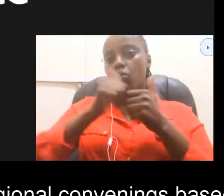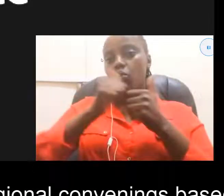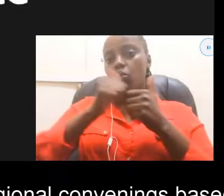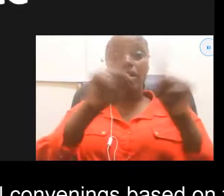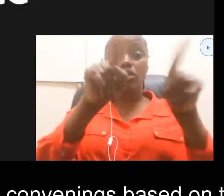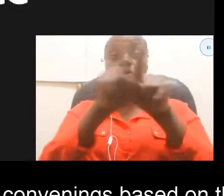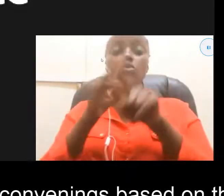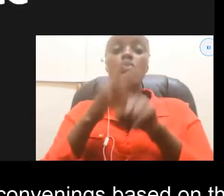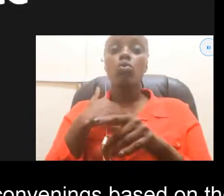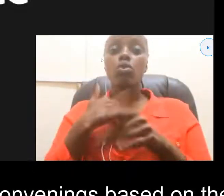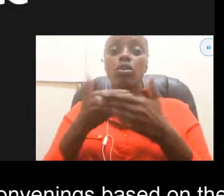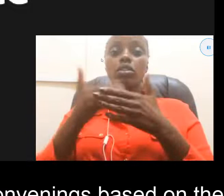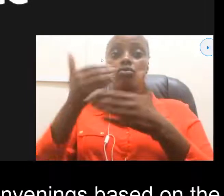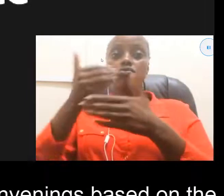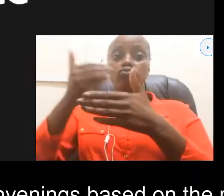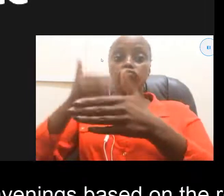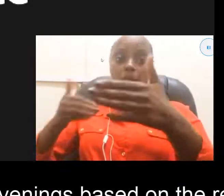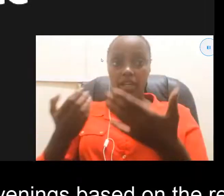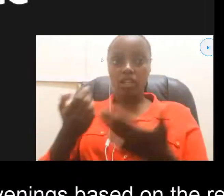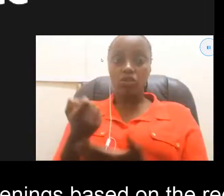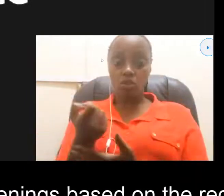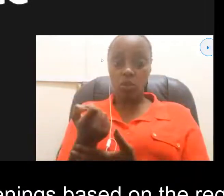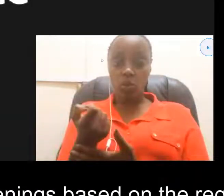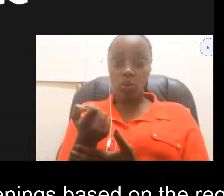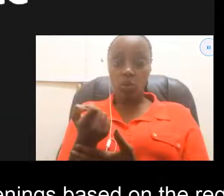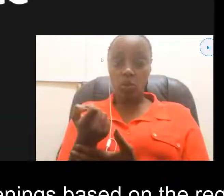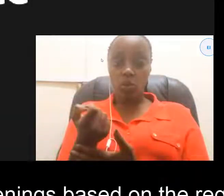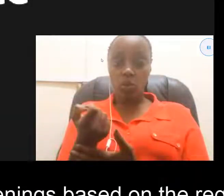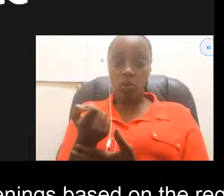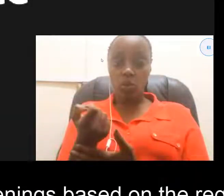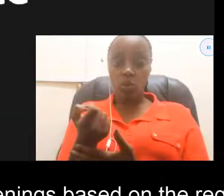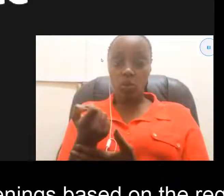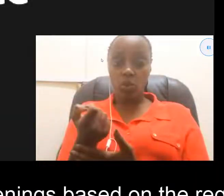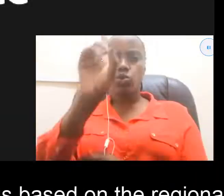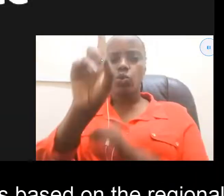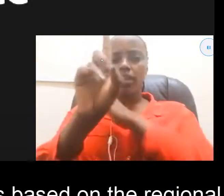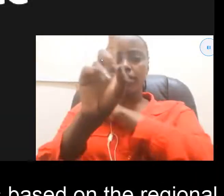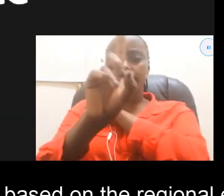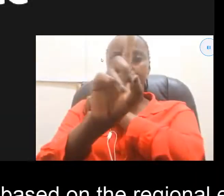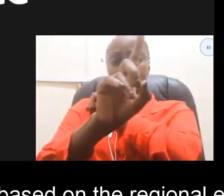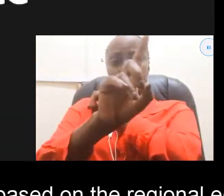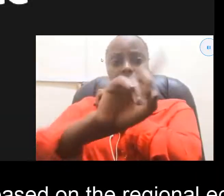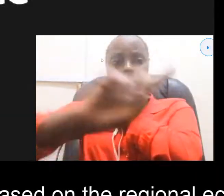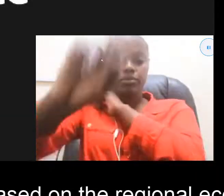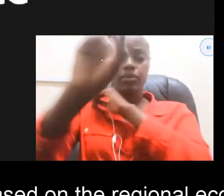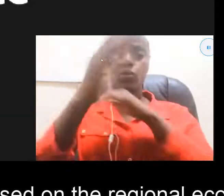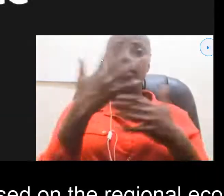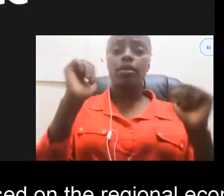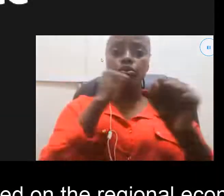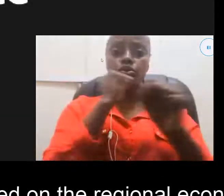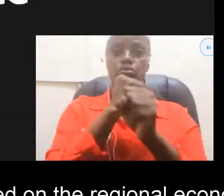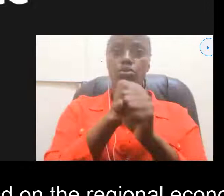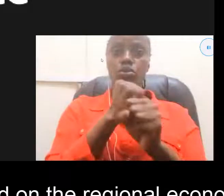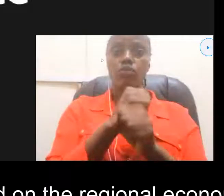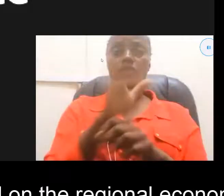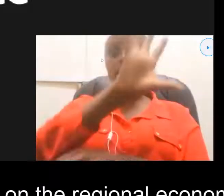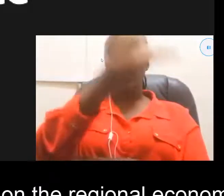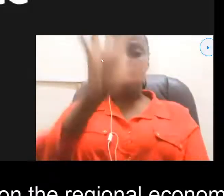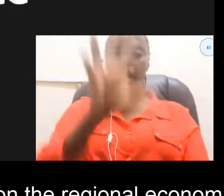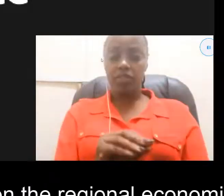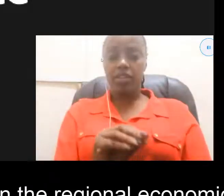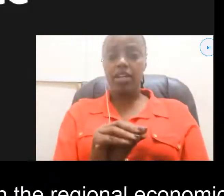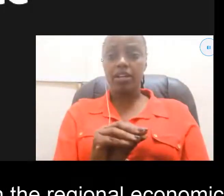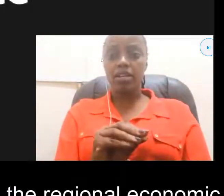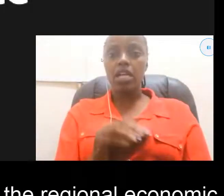go back to I forgot one thing that we can do at the continent level.